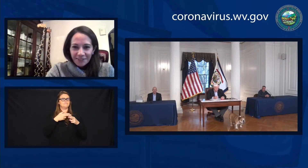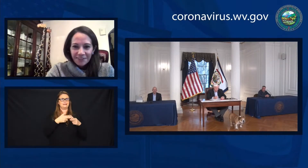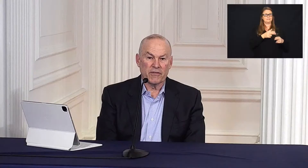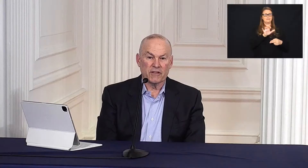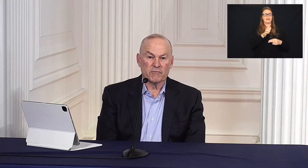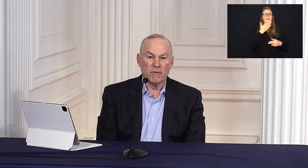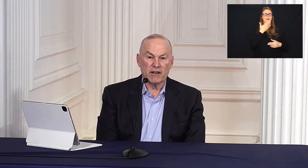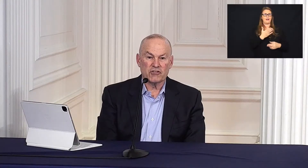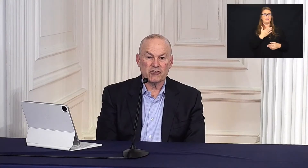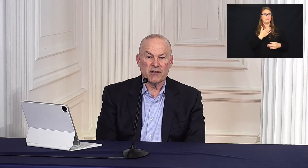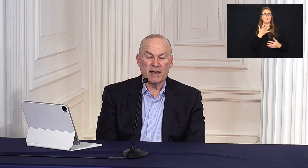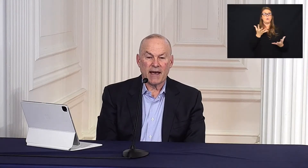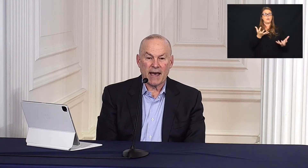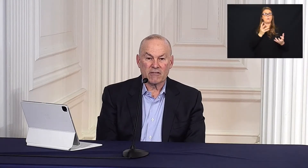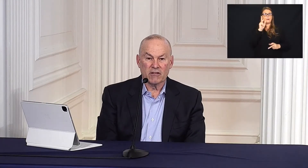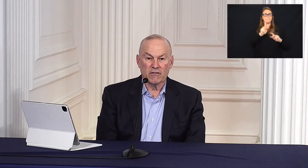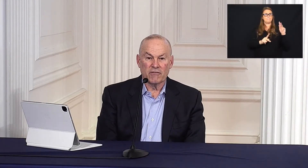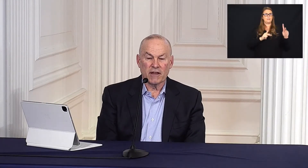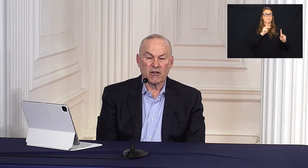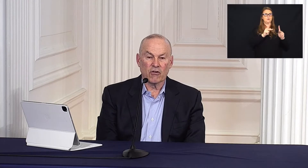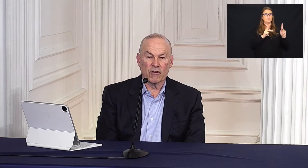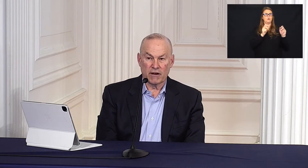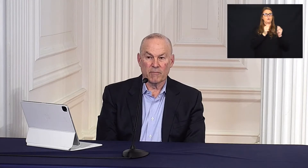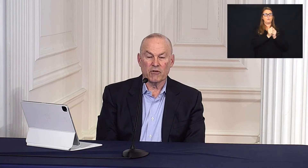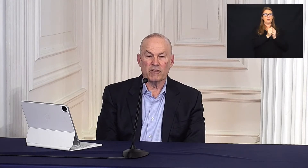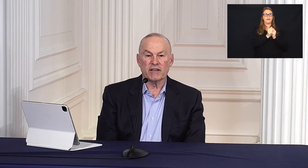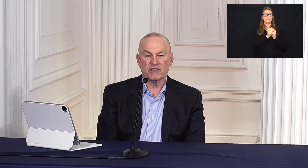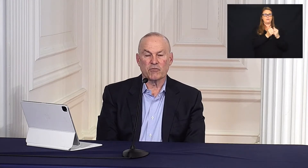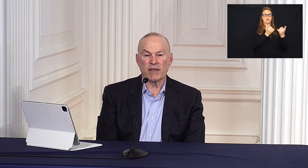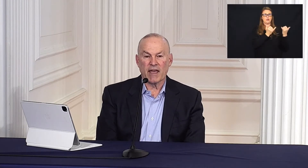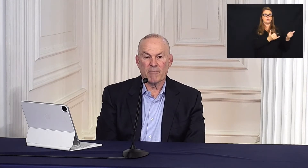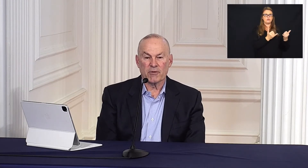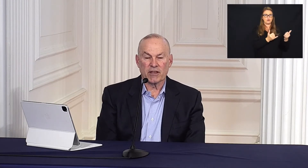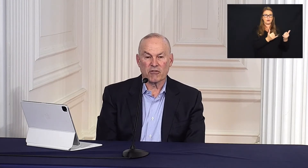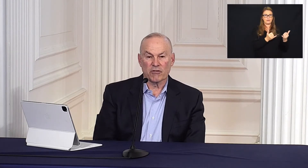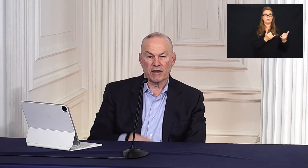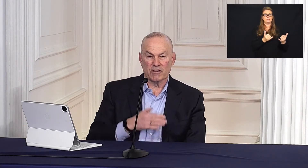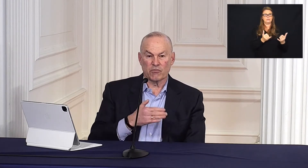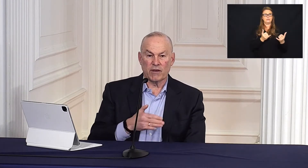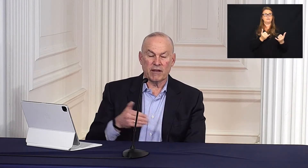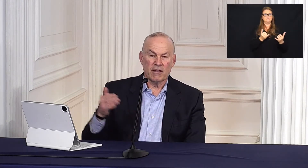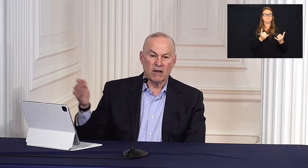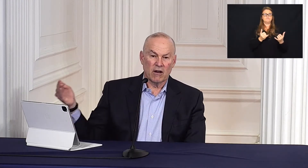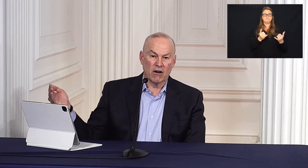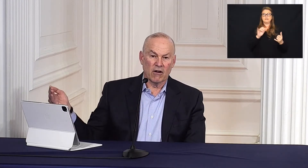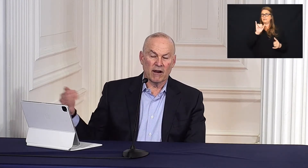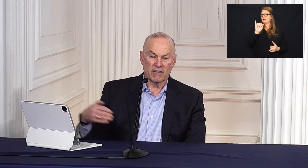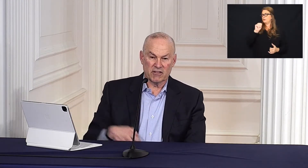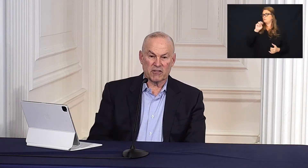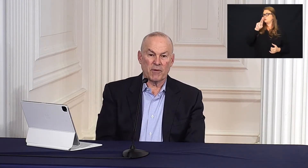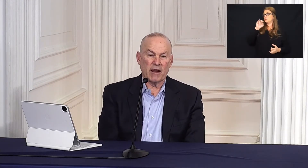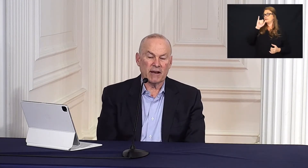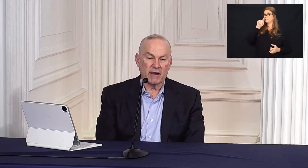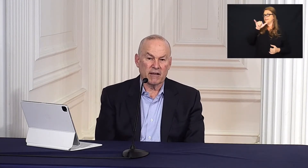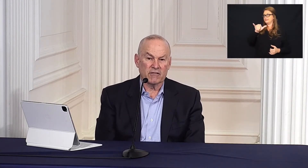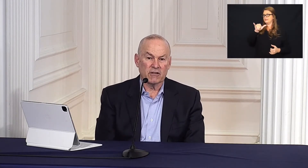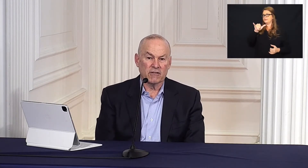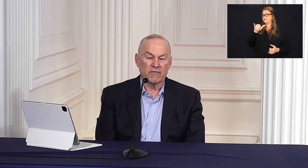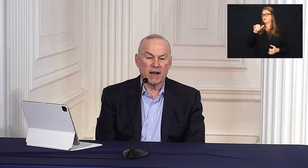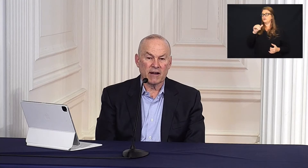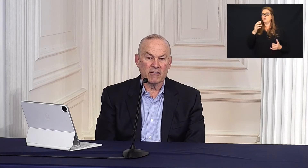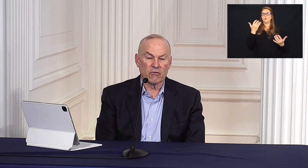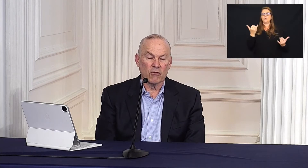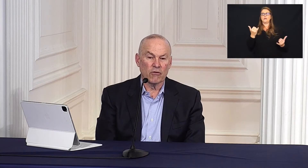people with as much active and current immunity as we can, particularly as we are anticipating